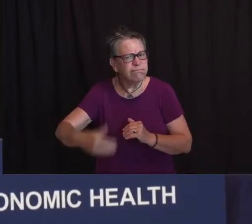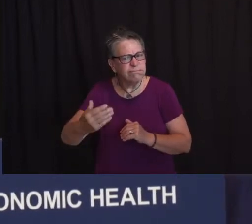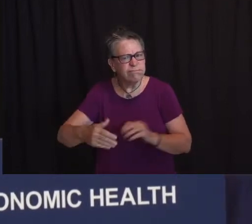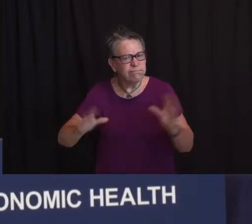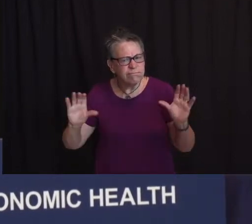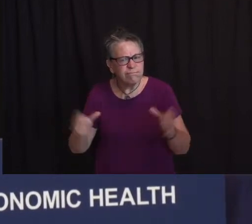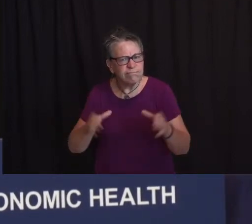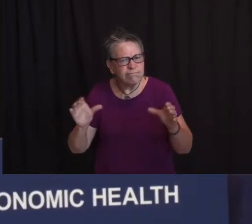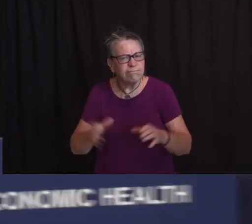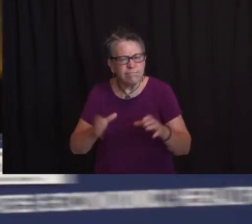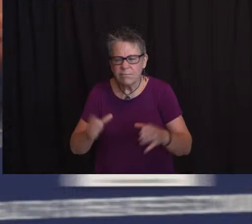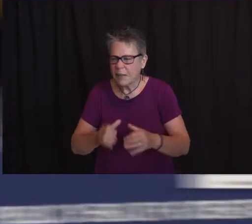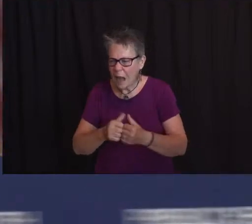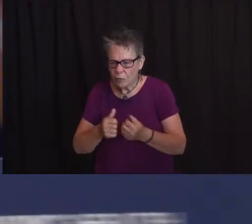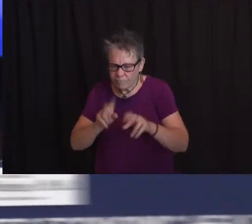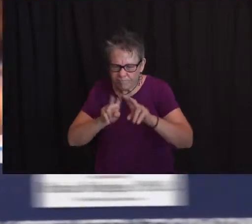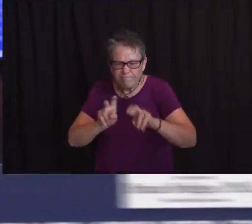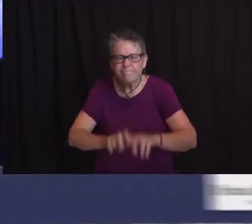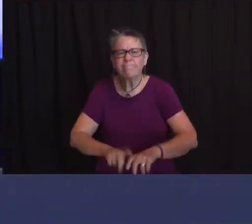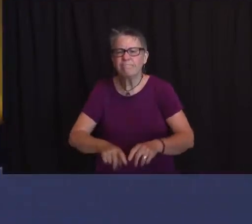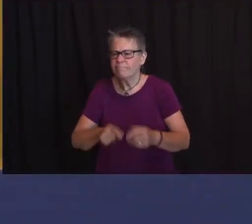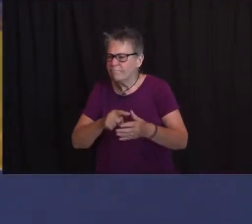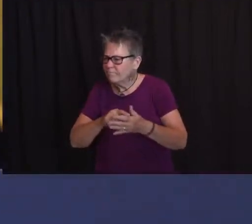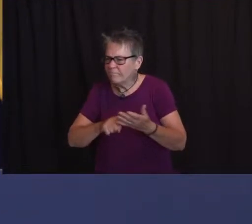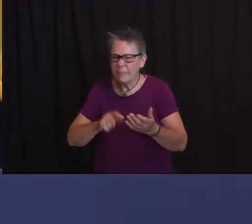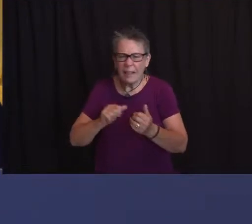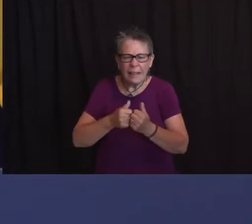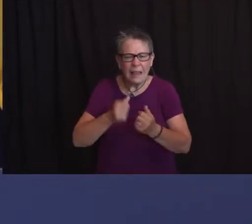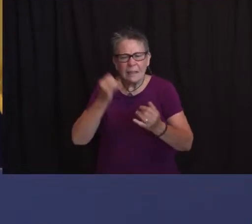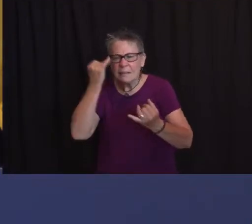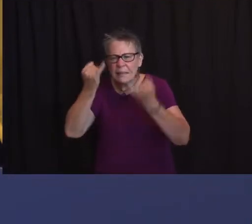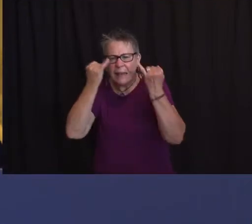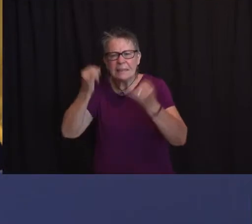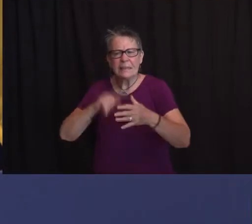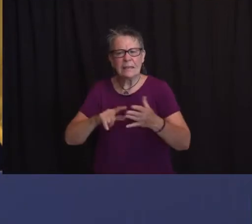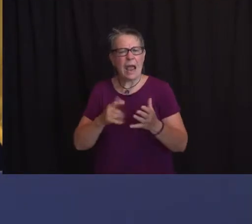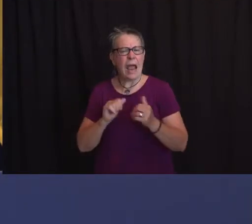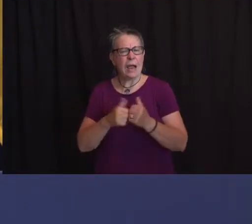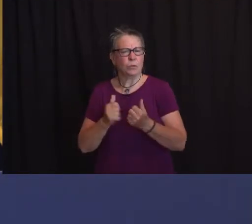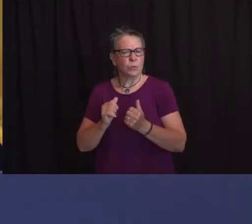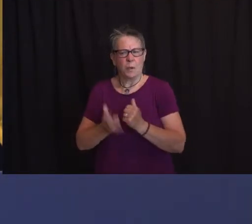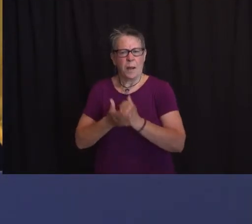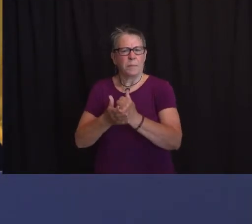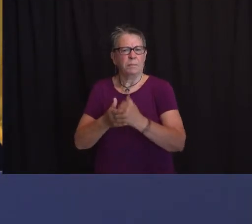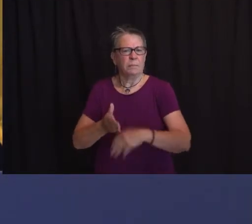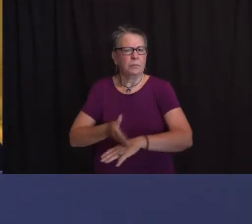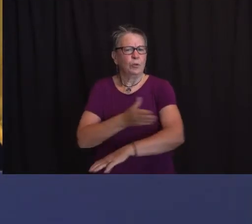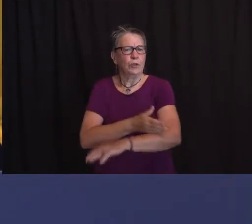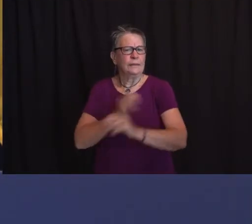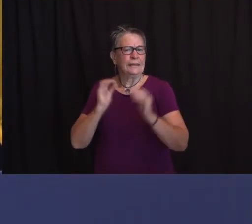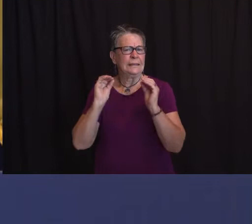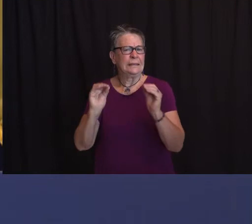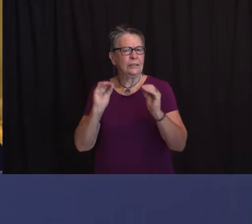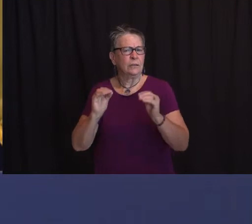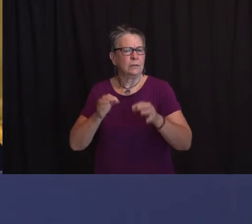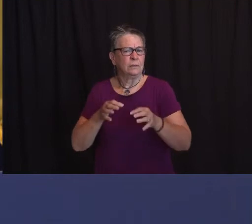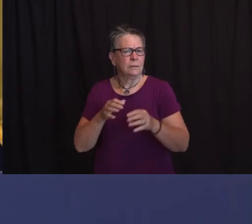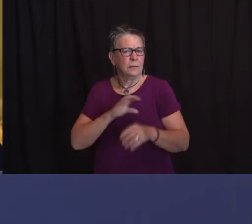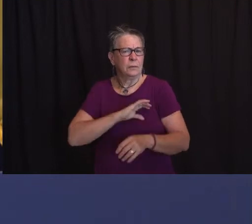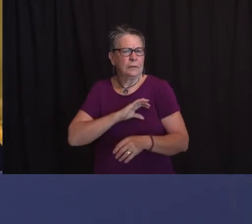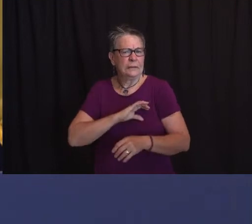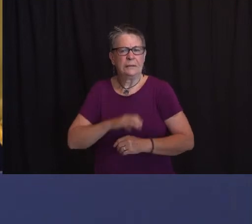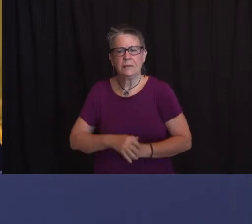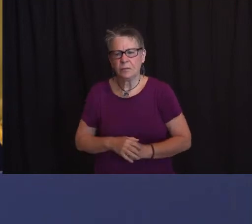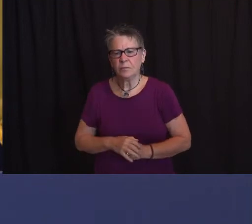not be thinking about. Thank you for that. Deep appreciation. So this is our first week of